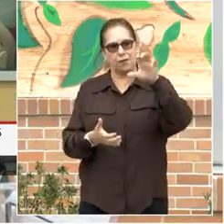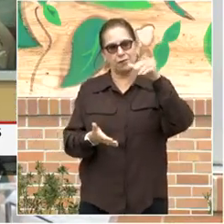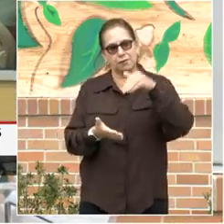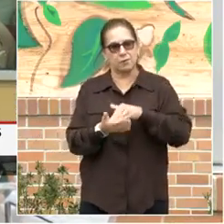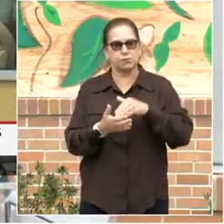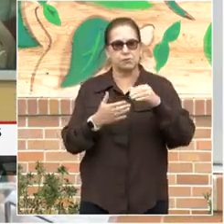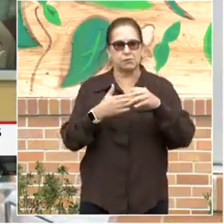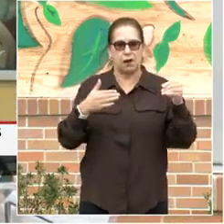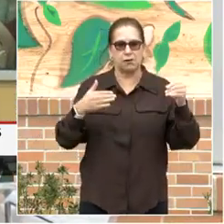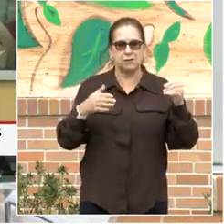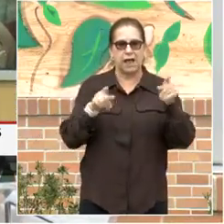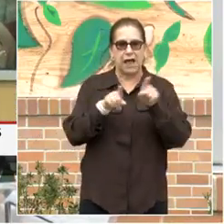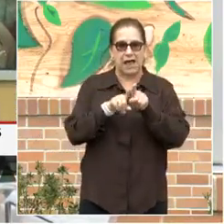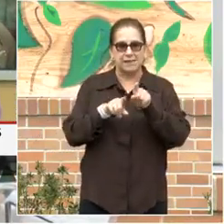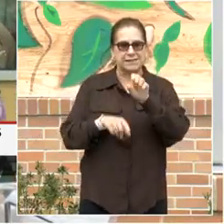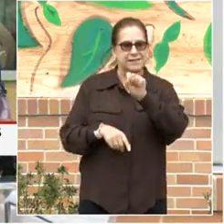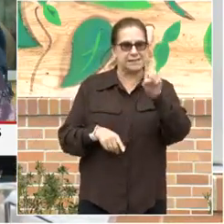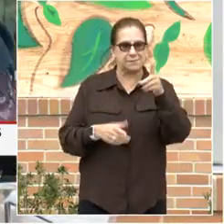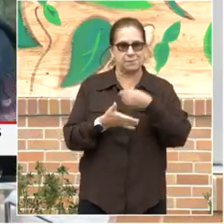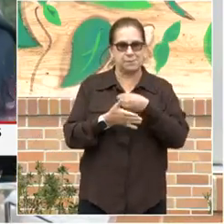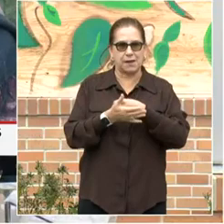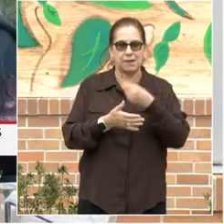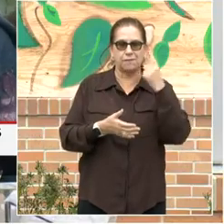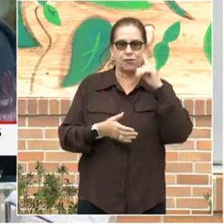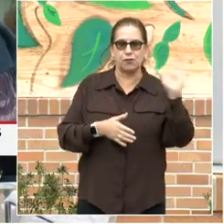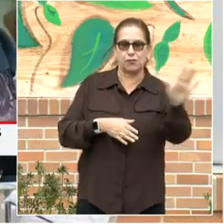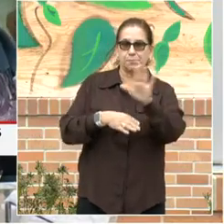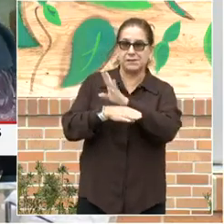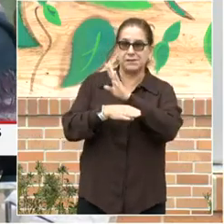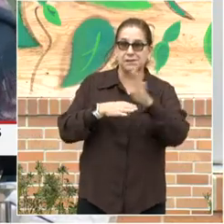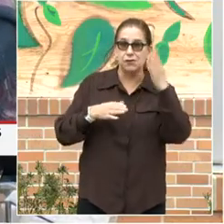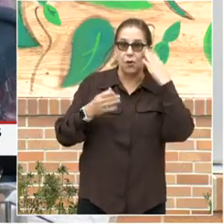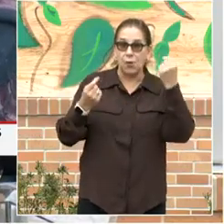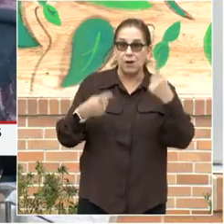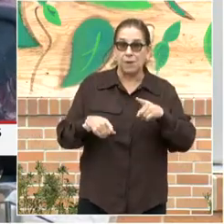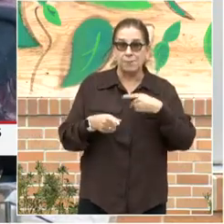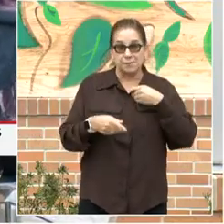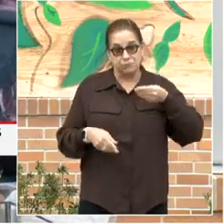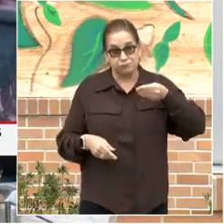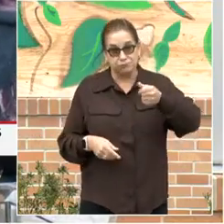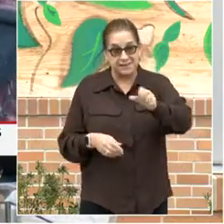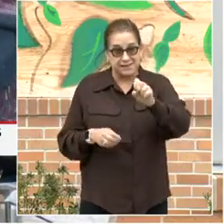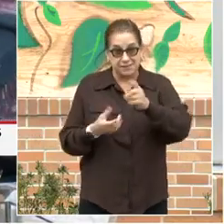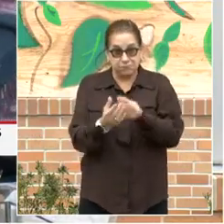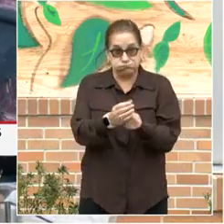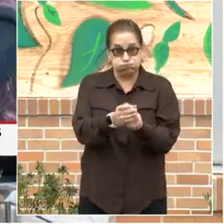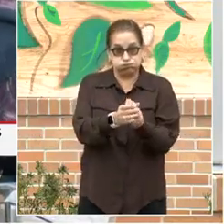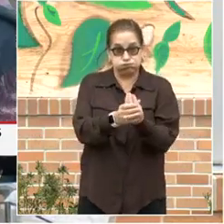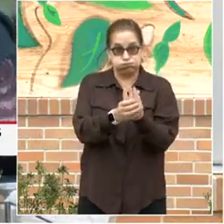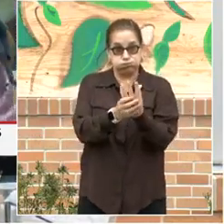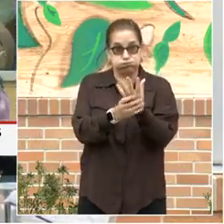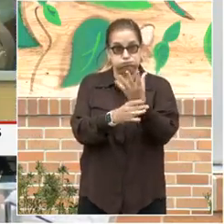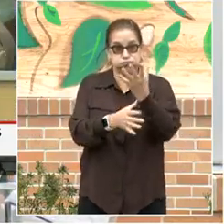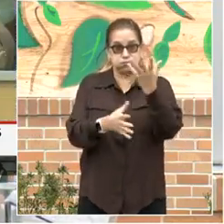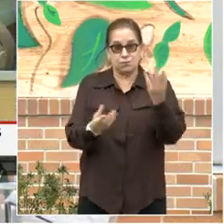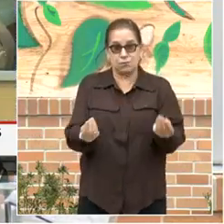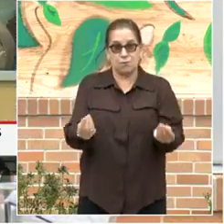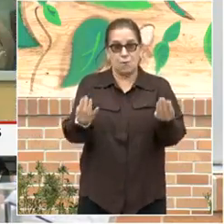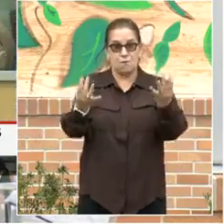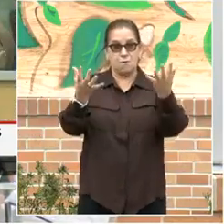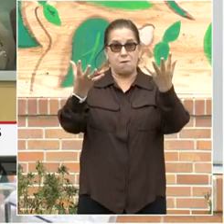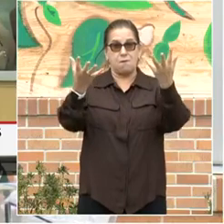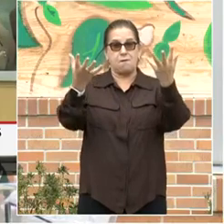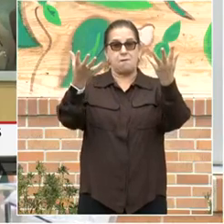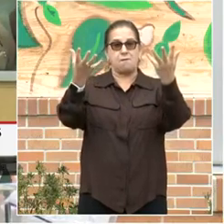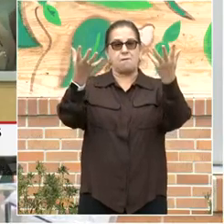$800,000 as a seed. And you know what happens to seeds. If you feed them, they will grow. And they will blossom